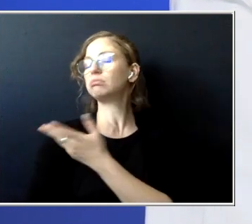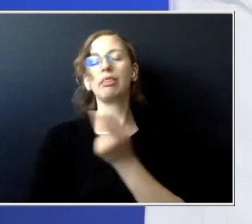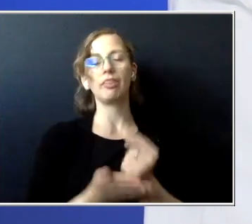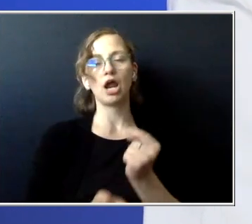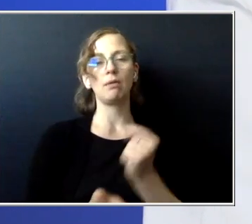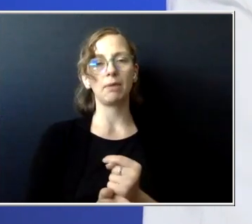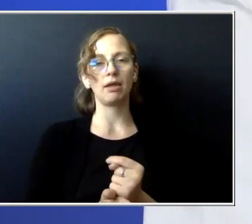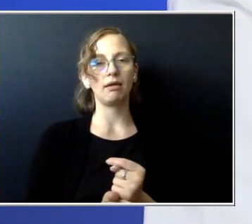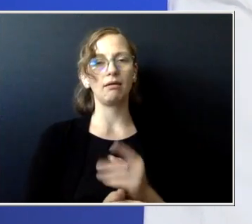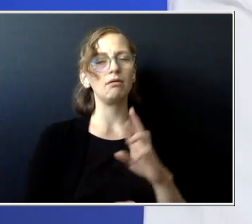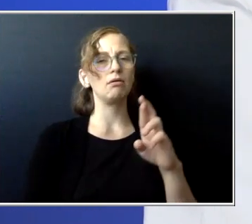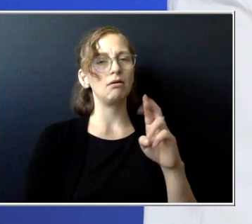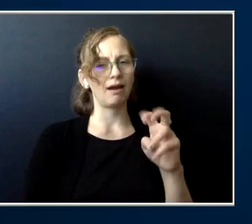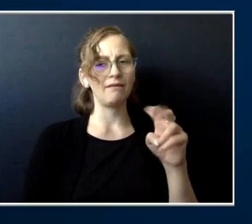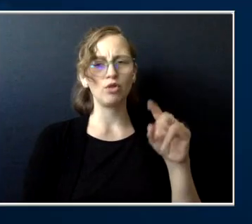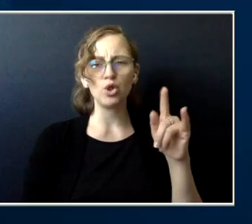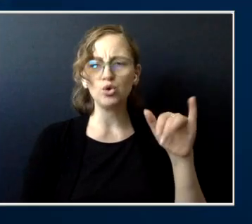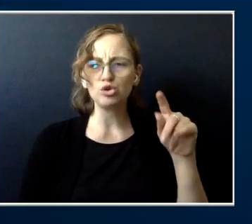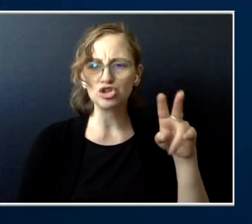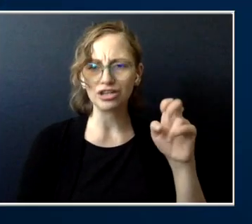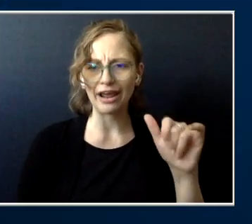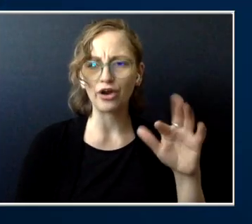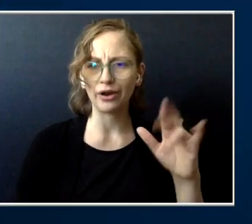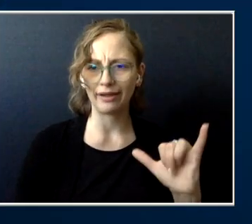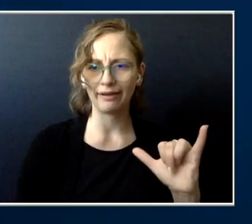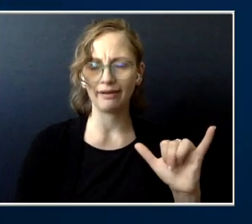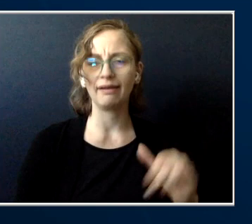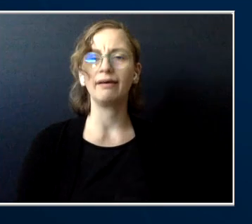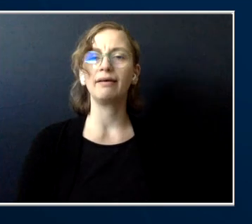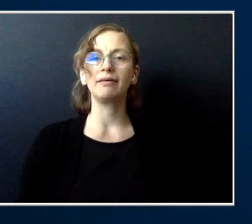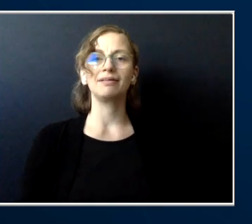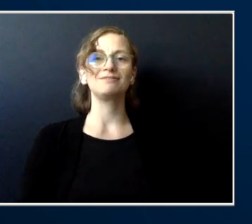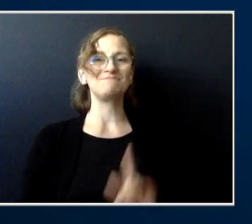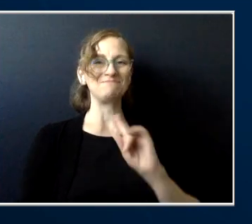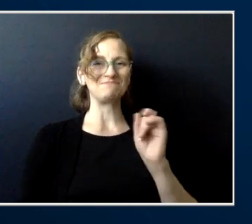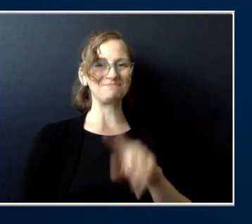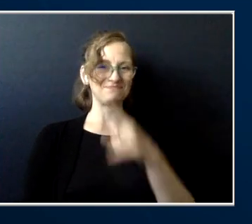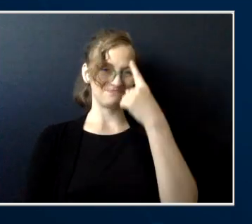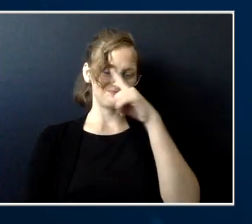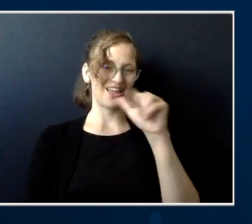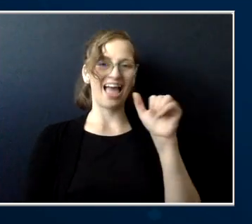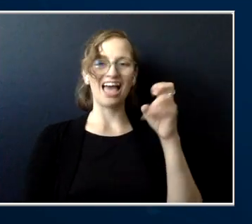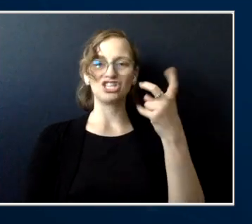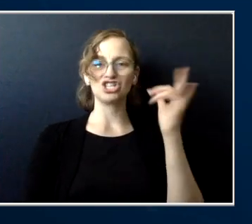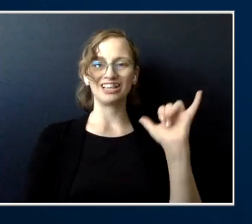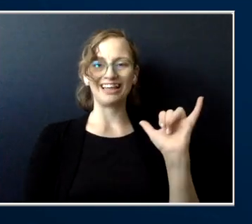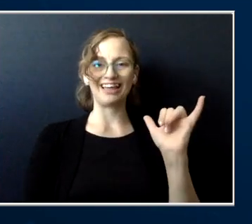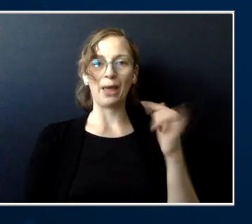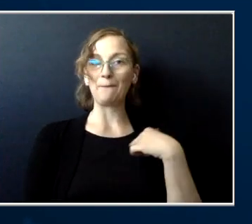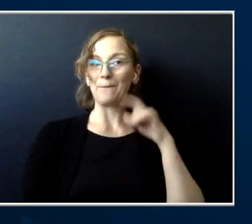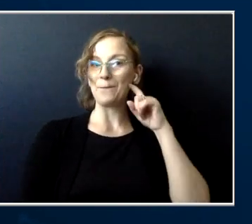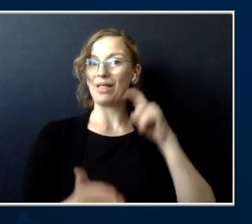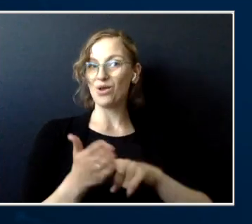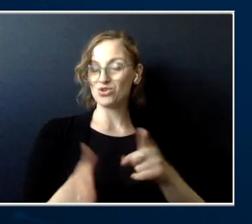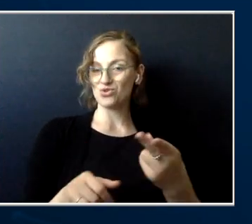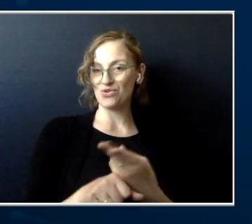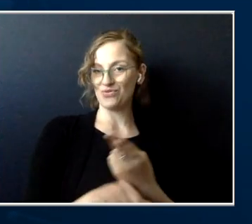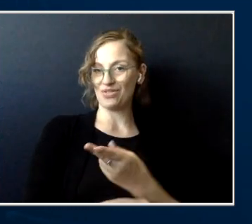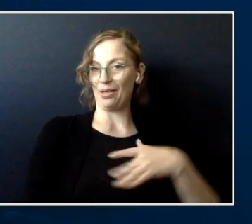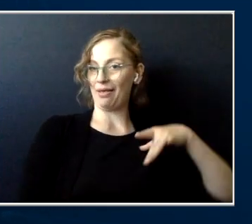sort of changed the landscape. I have a question for Ashley, because I can't help but notice you're wearing that pin. I